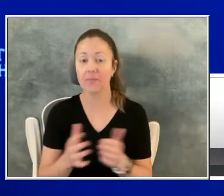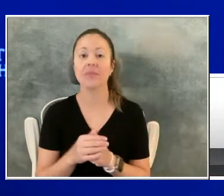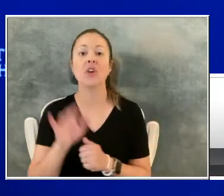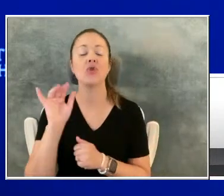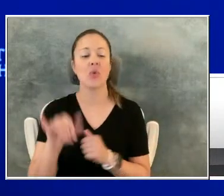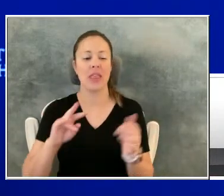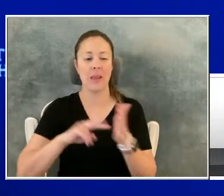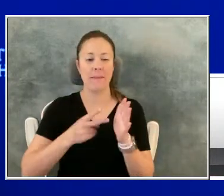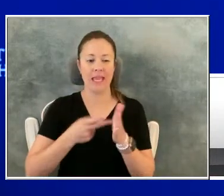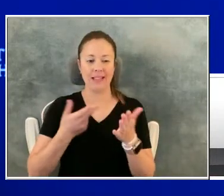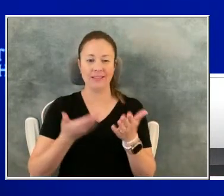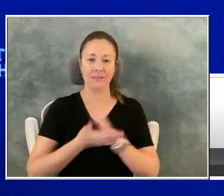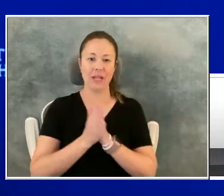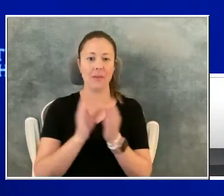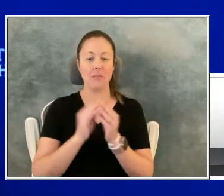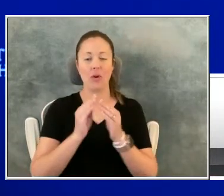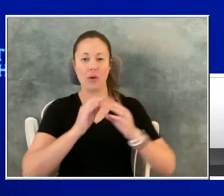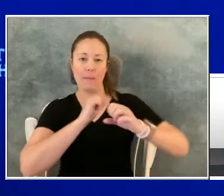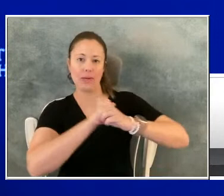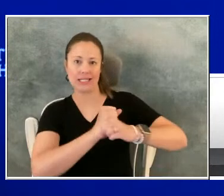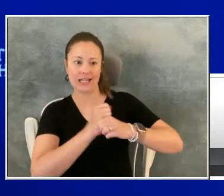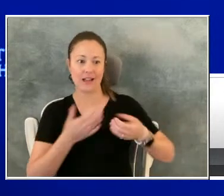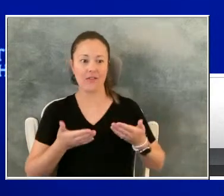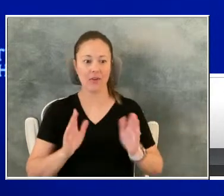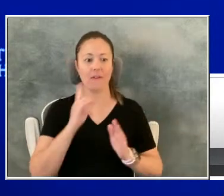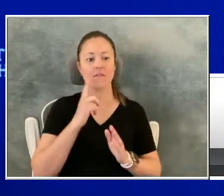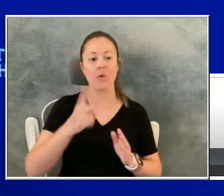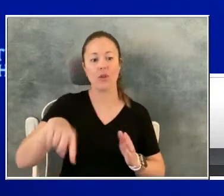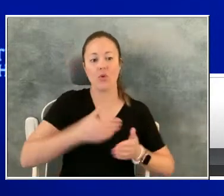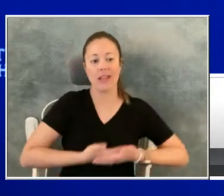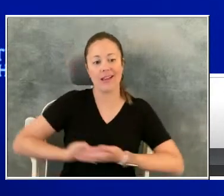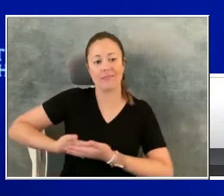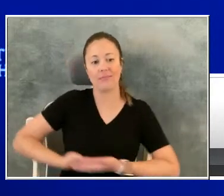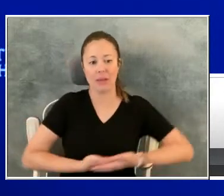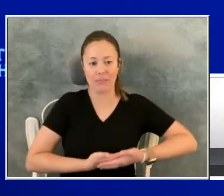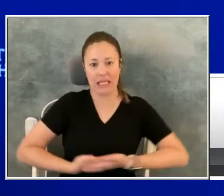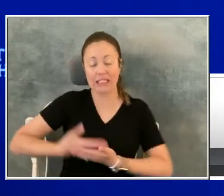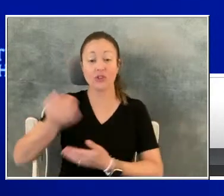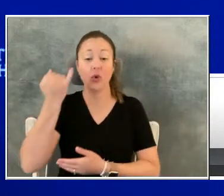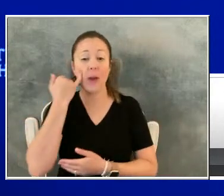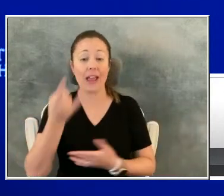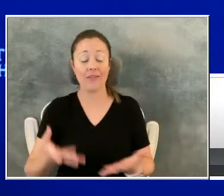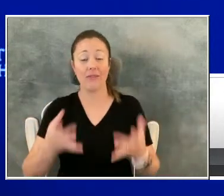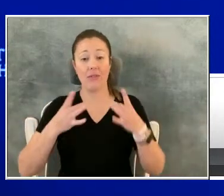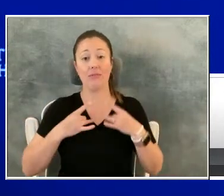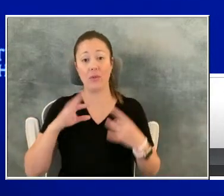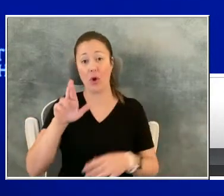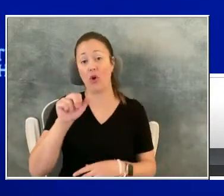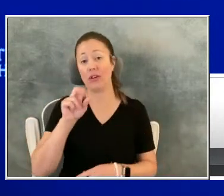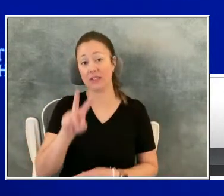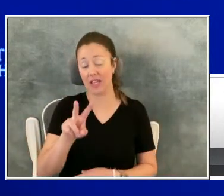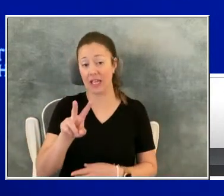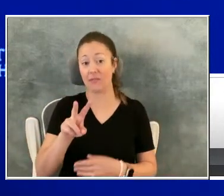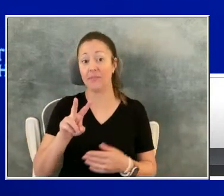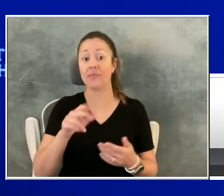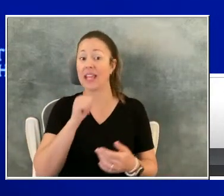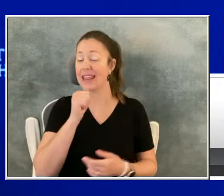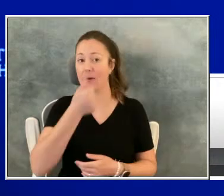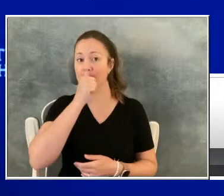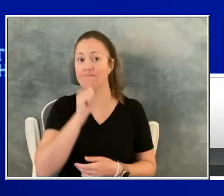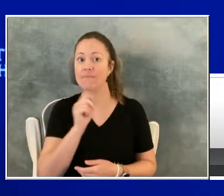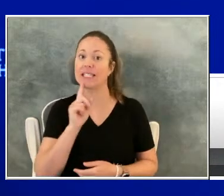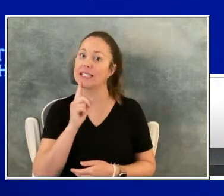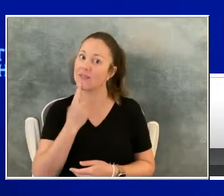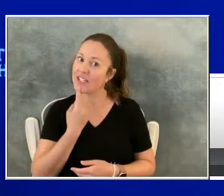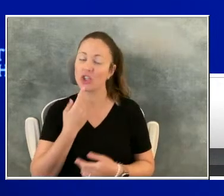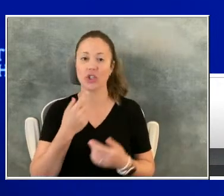a protective measure for those newborn babies so that if they do get RSV infection, they don't suffer those severe consequences